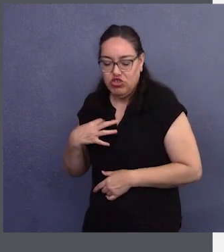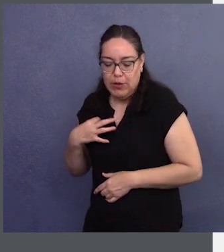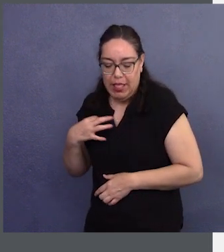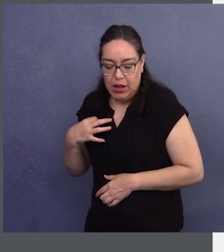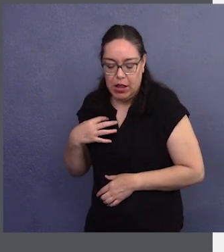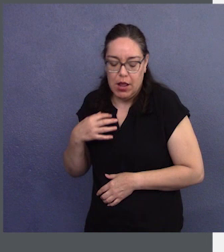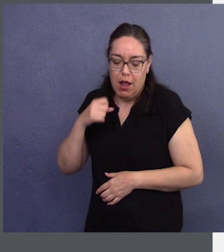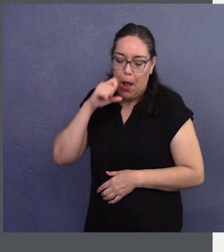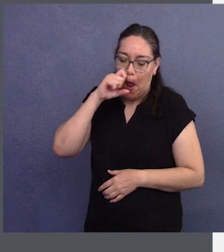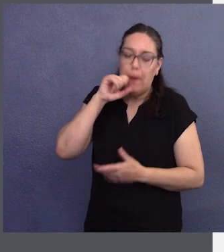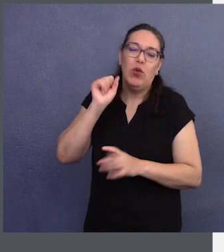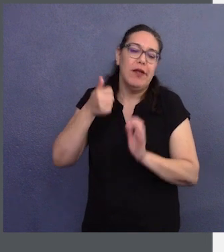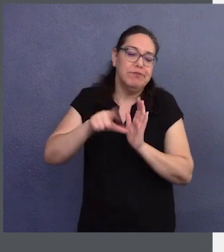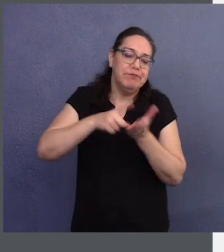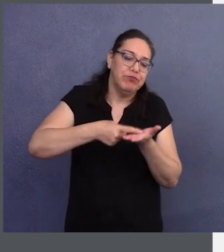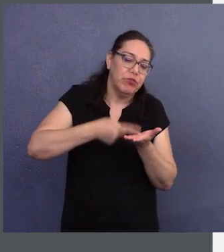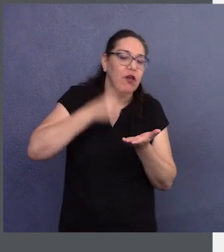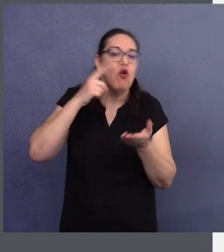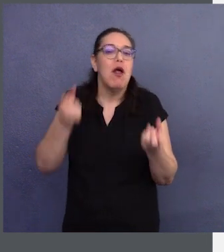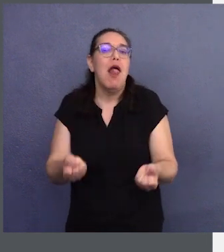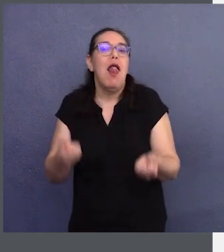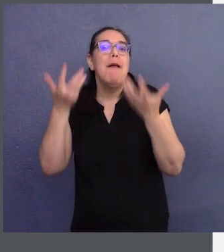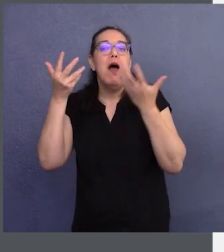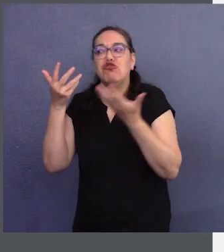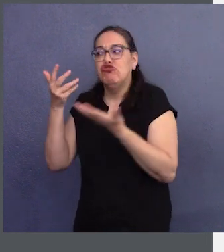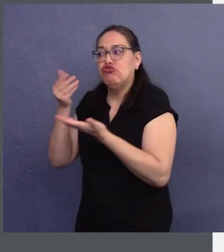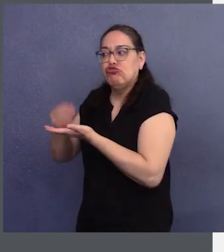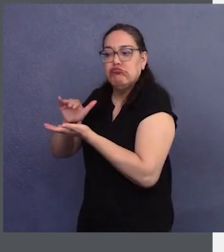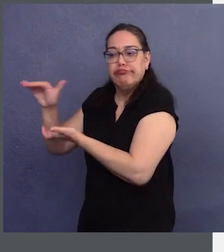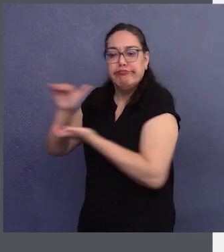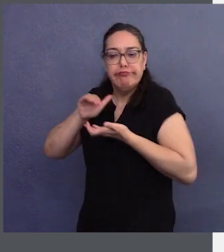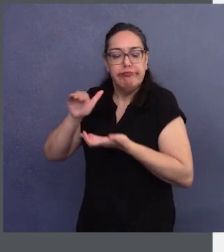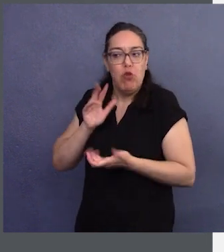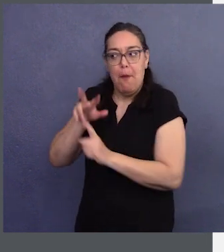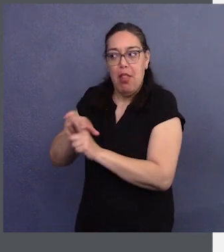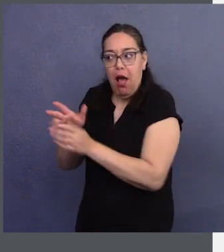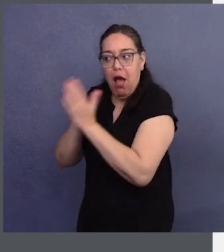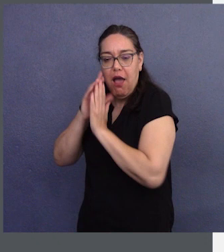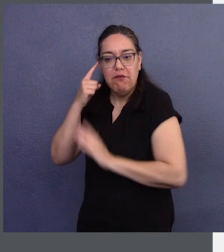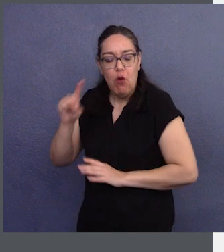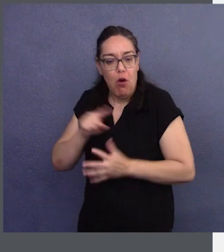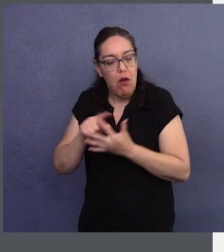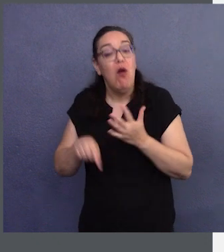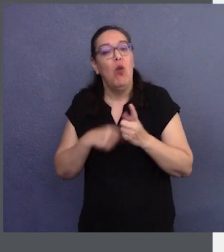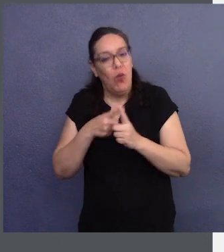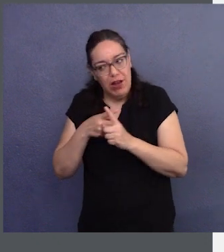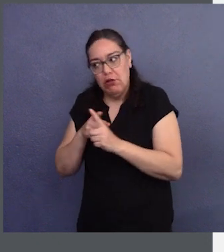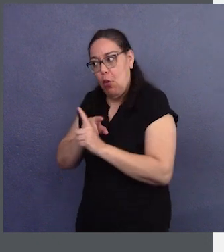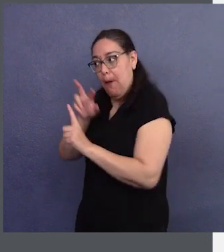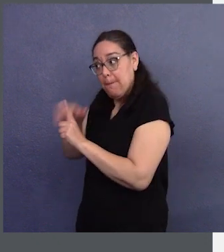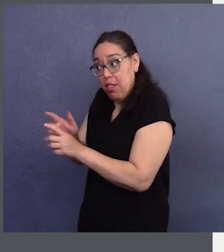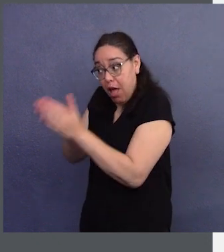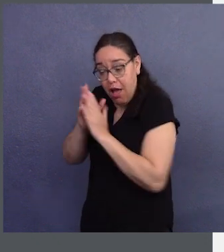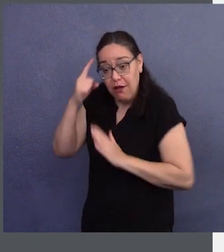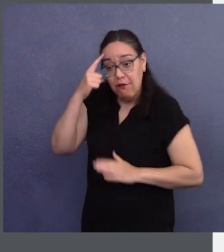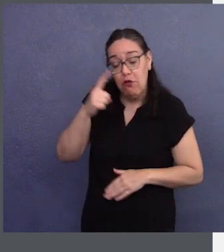the, the amounts of grants that you can apply for when you're applying as an artist